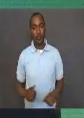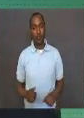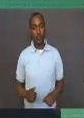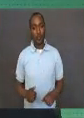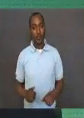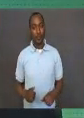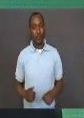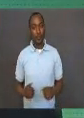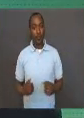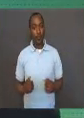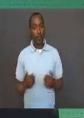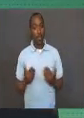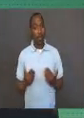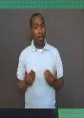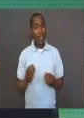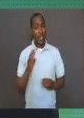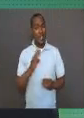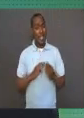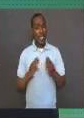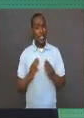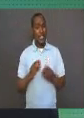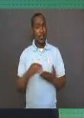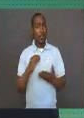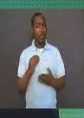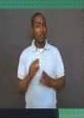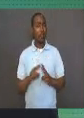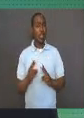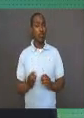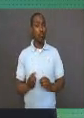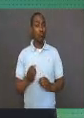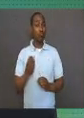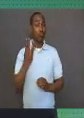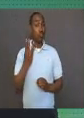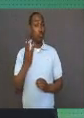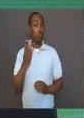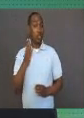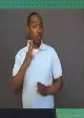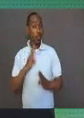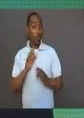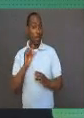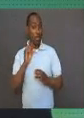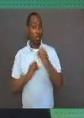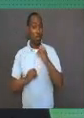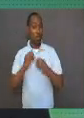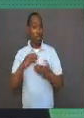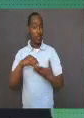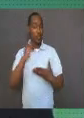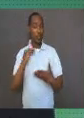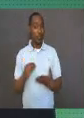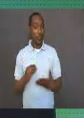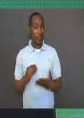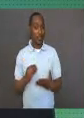As science learns more about microorganisms, we are able to